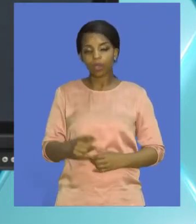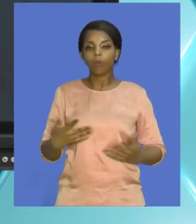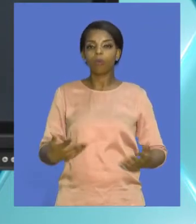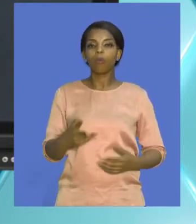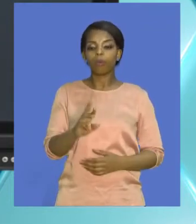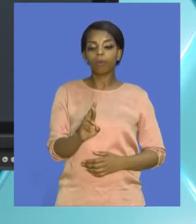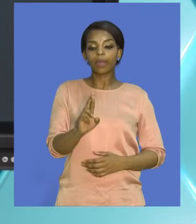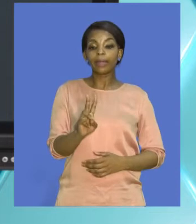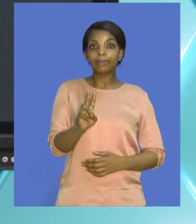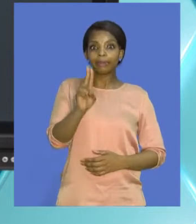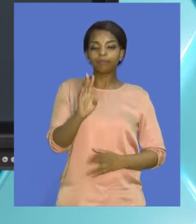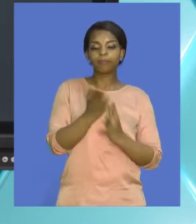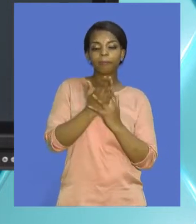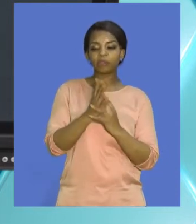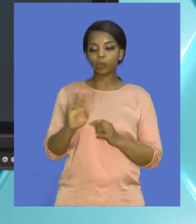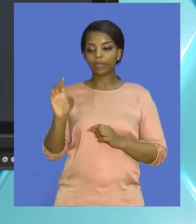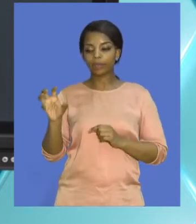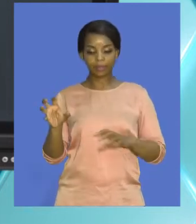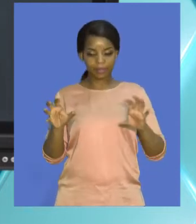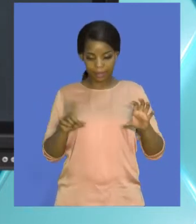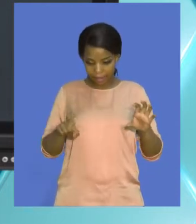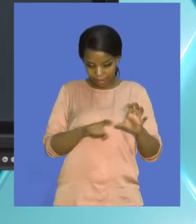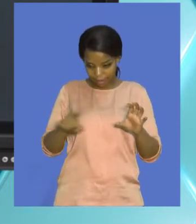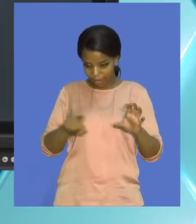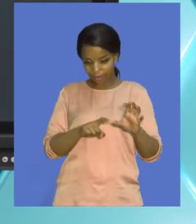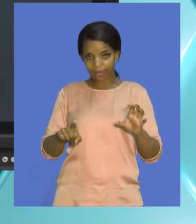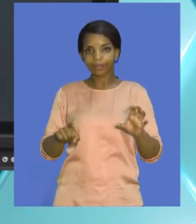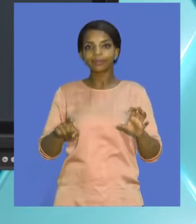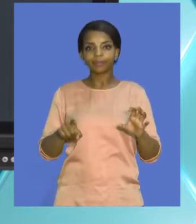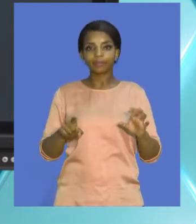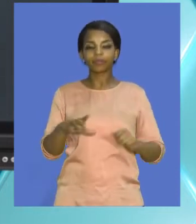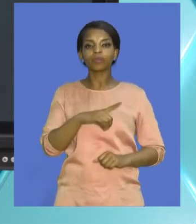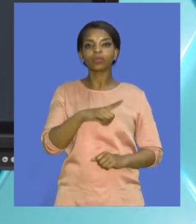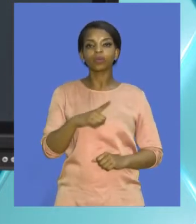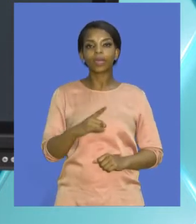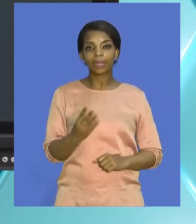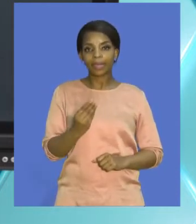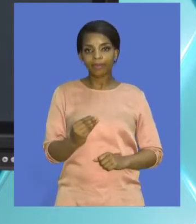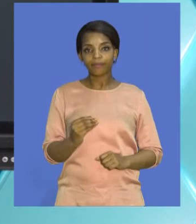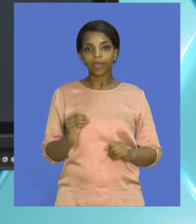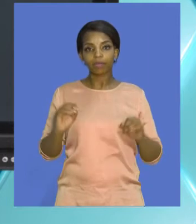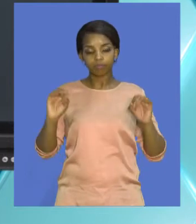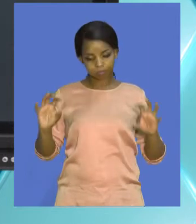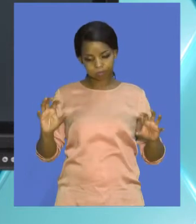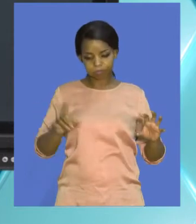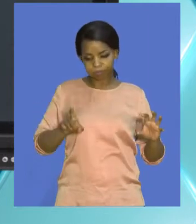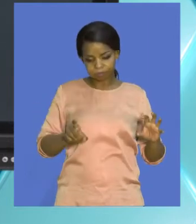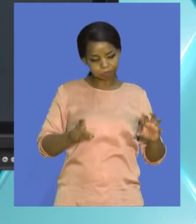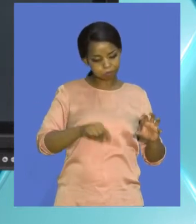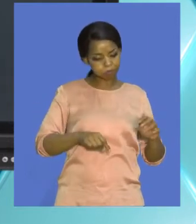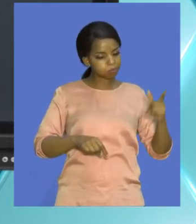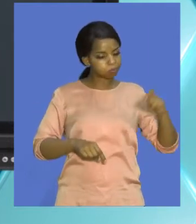to the universal gravitation, we talk about the square of the distance between the centers. So that's